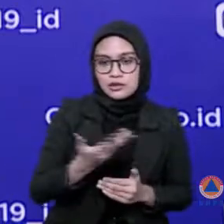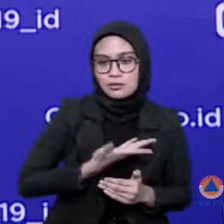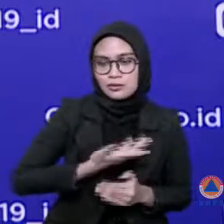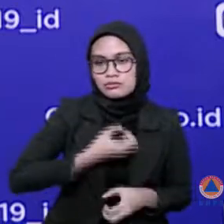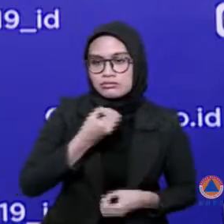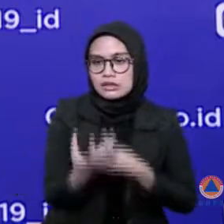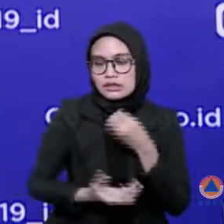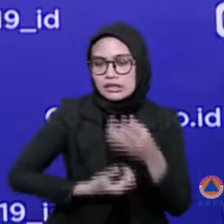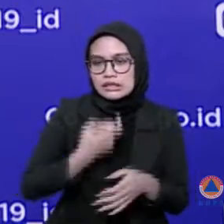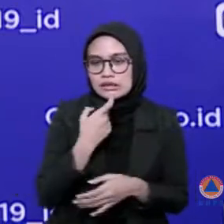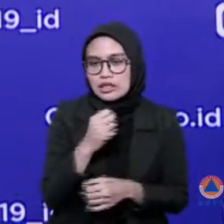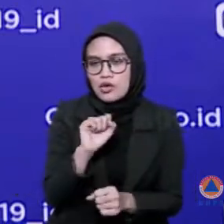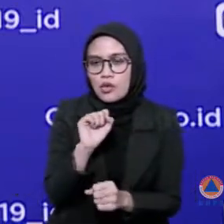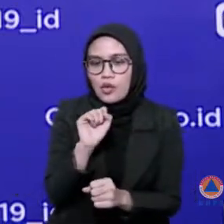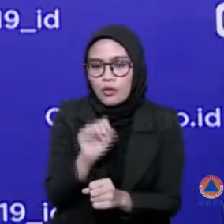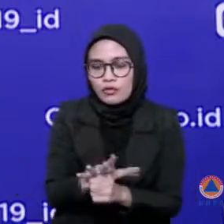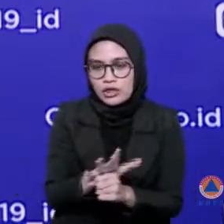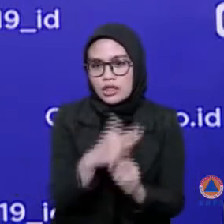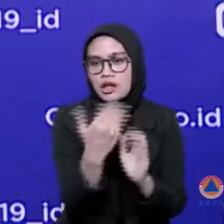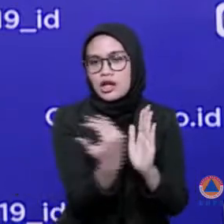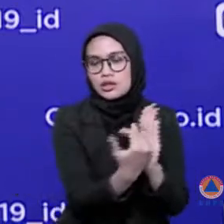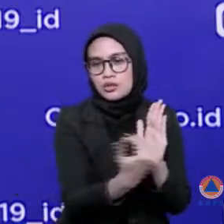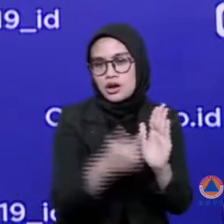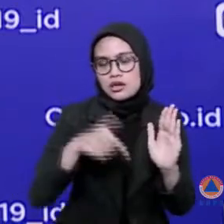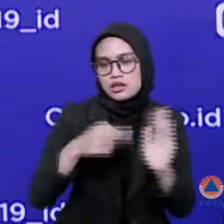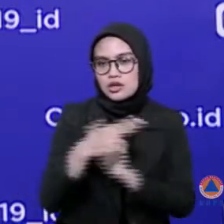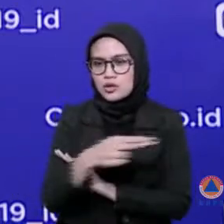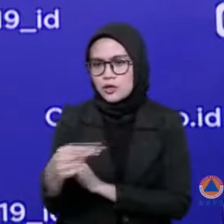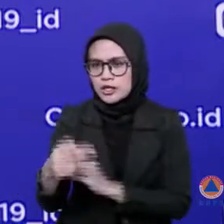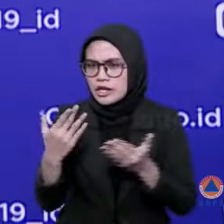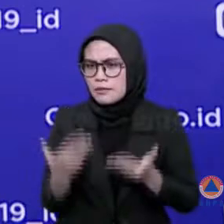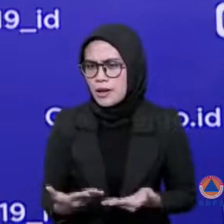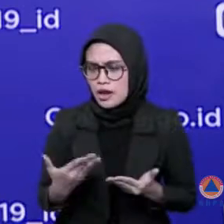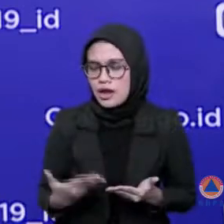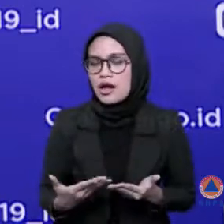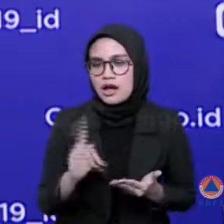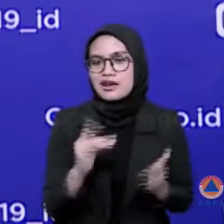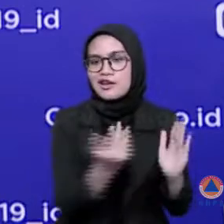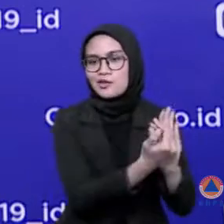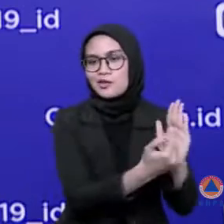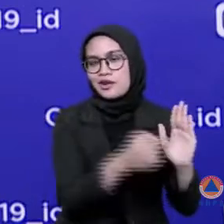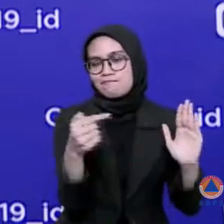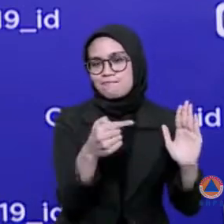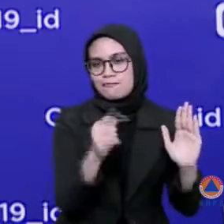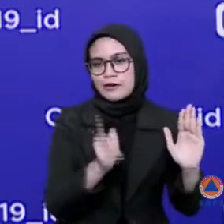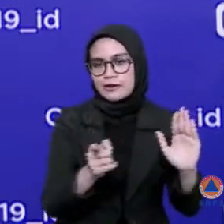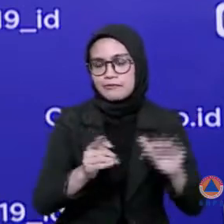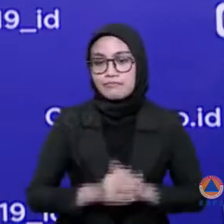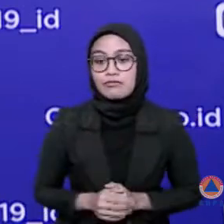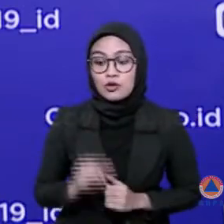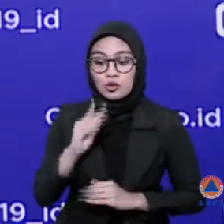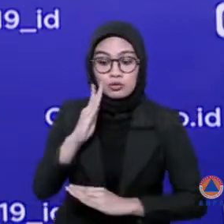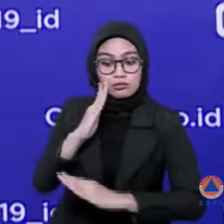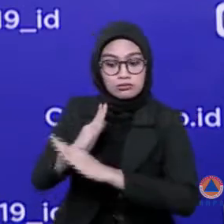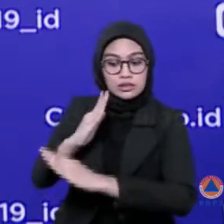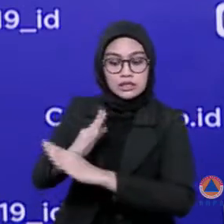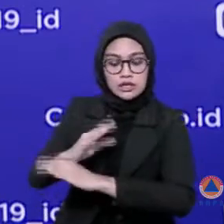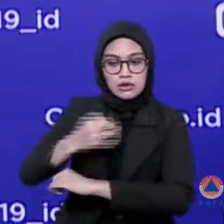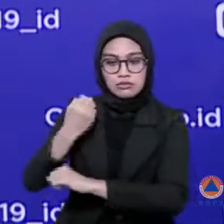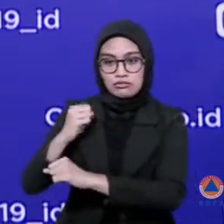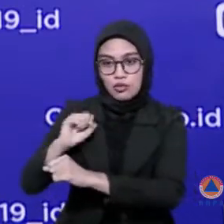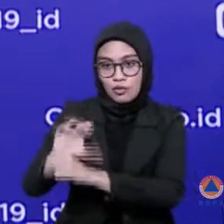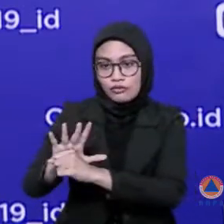layered COVID-19 control strategies set by the Indonesian government in order to anticipate the